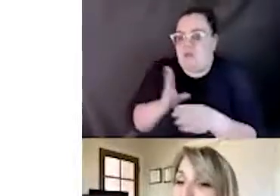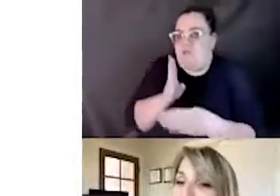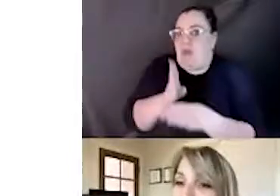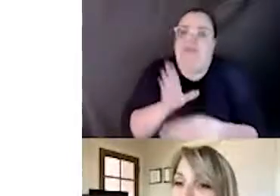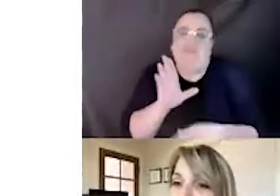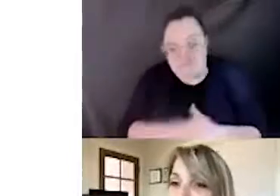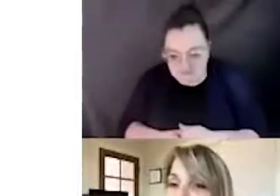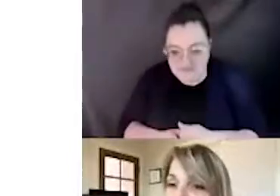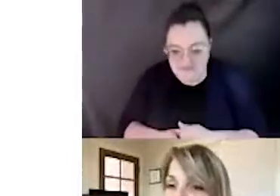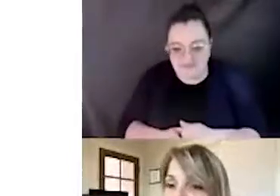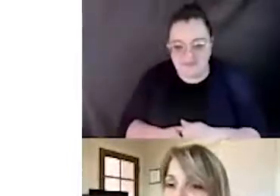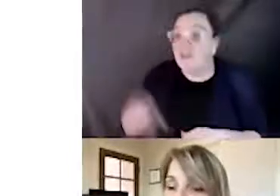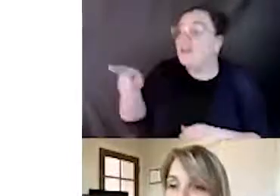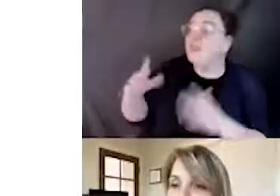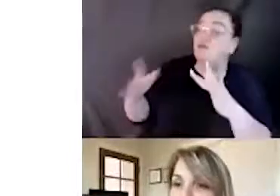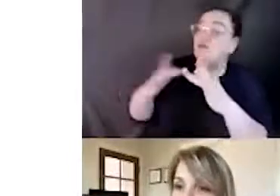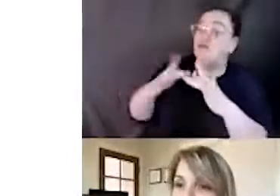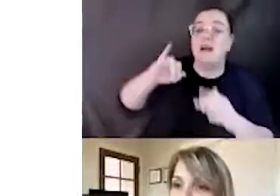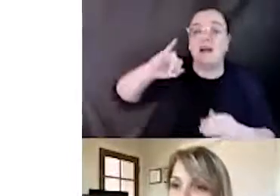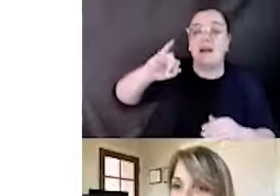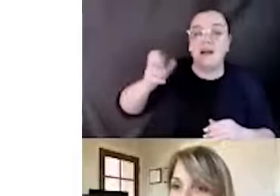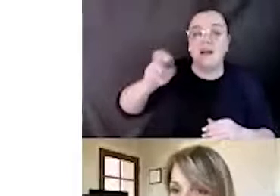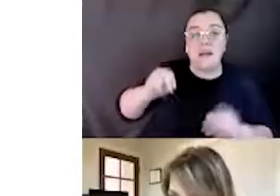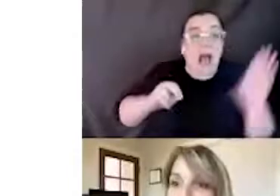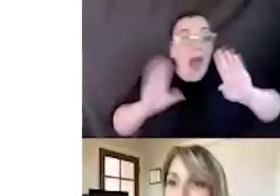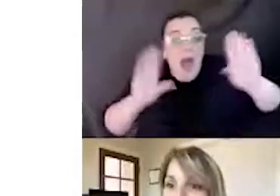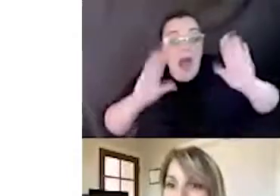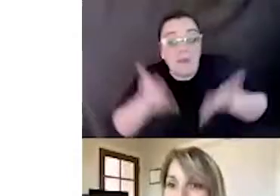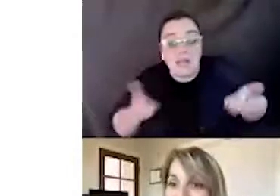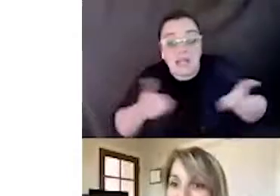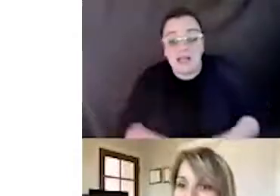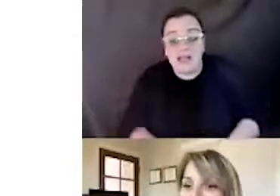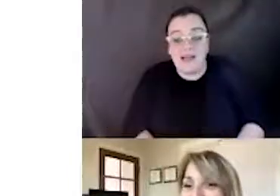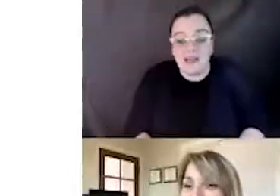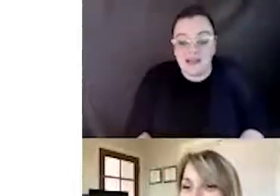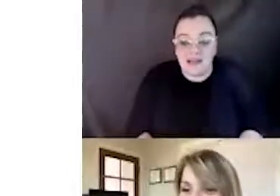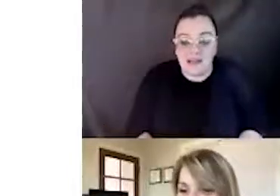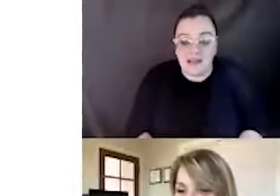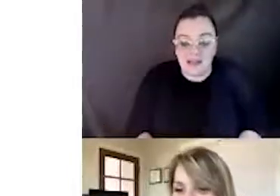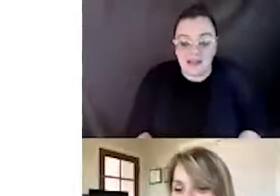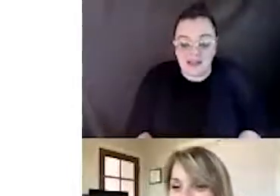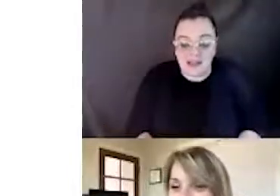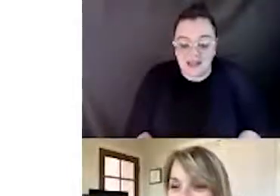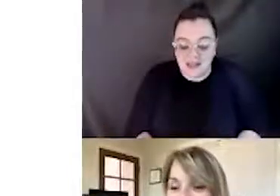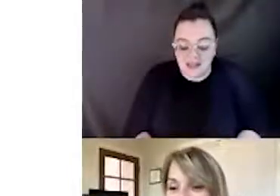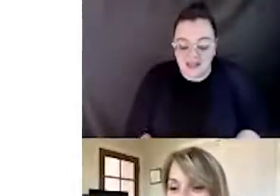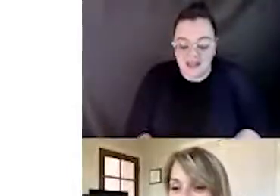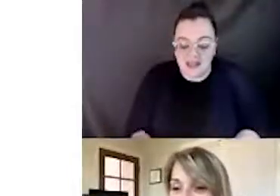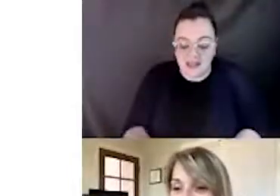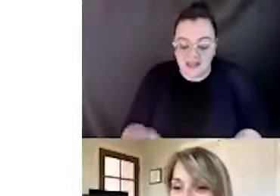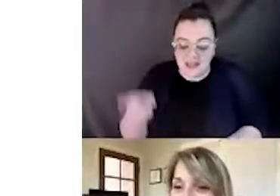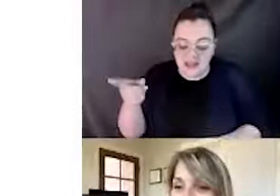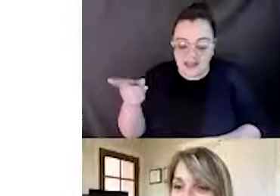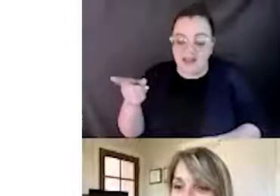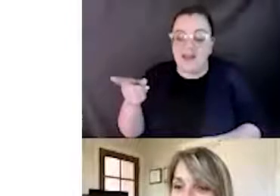if you reach out to Jen Strauss, I'm here. She's here. Maybe she can answer your question. So